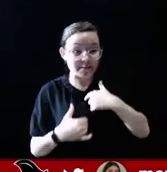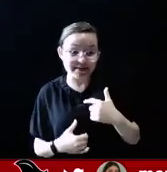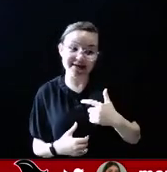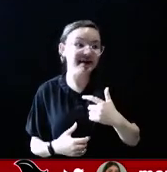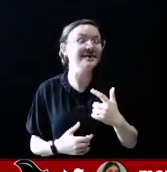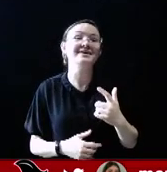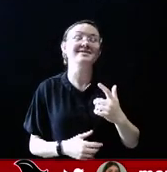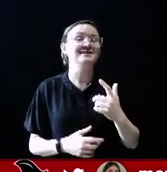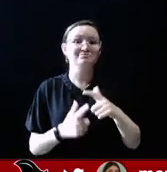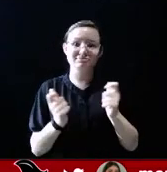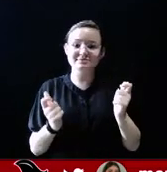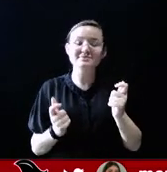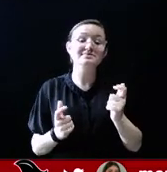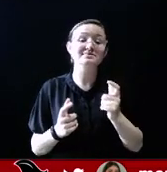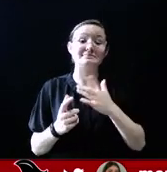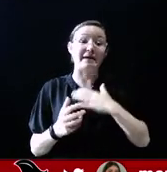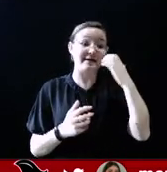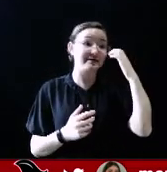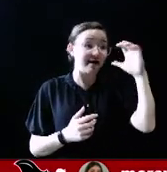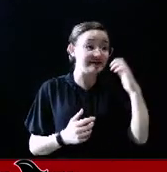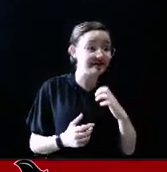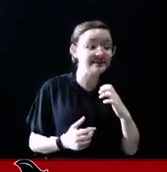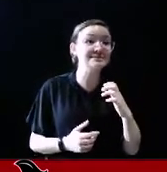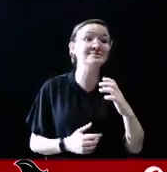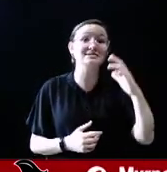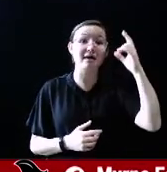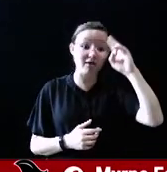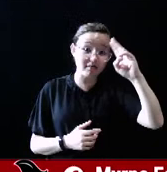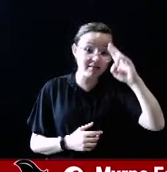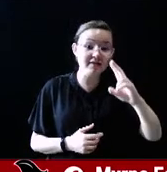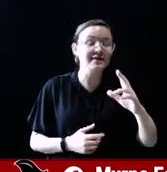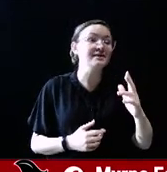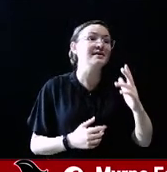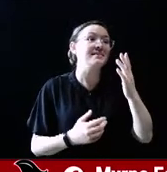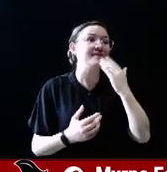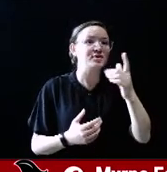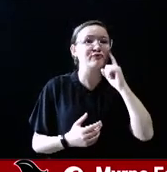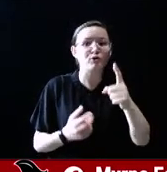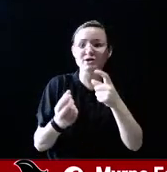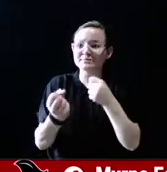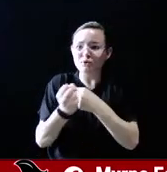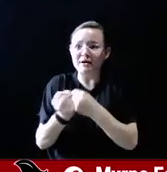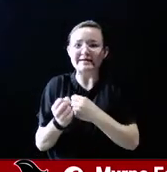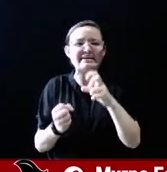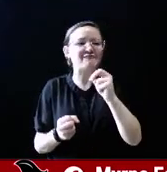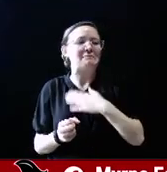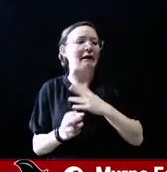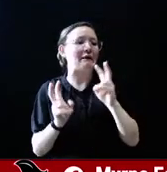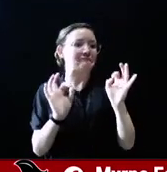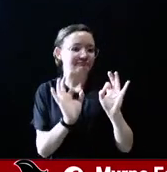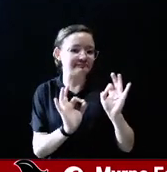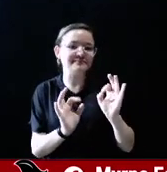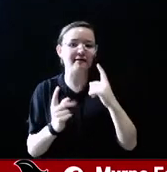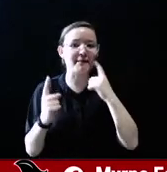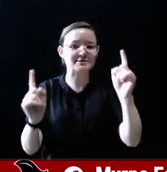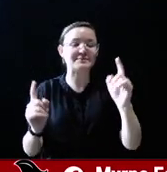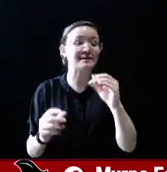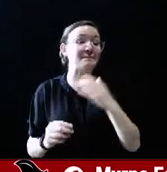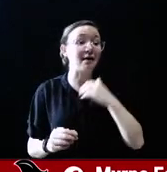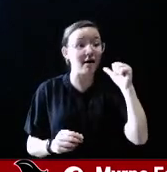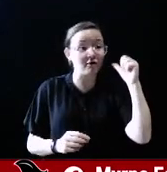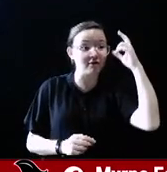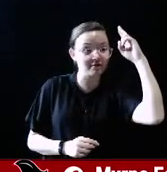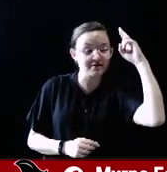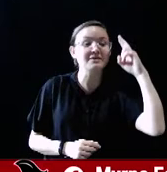move. To my cousins, Ankur and Sana, for cheering on even my smallest accomplishments, and to my aunt and uncle, whom I call Tai